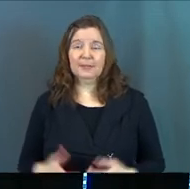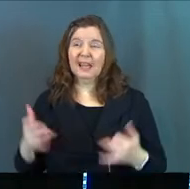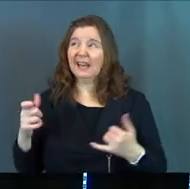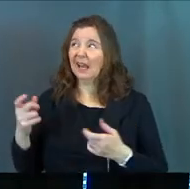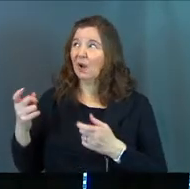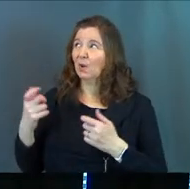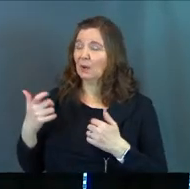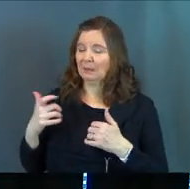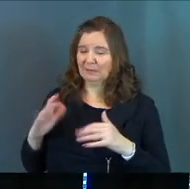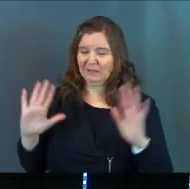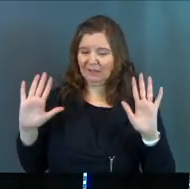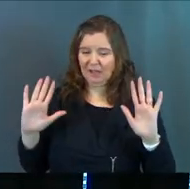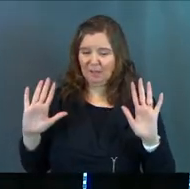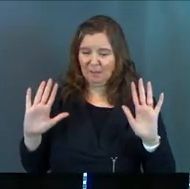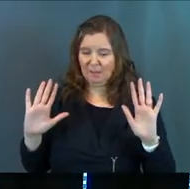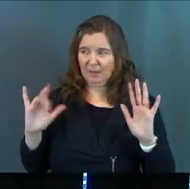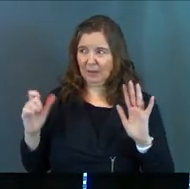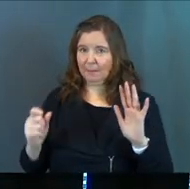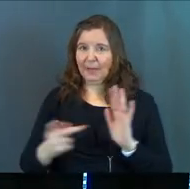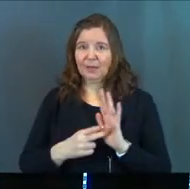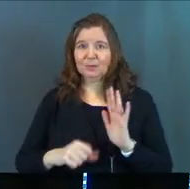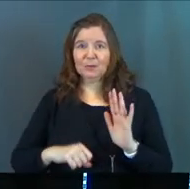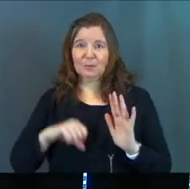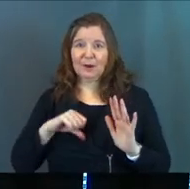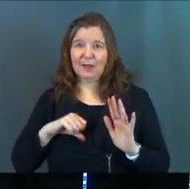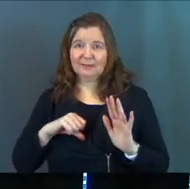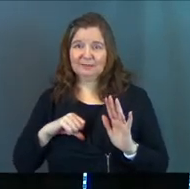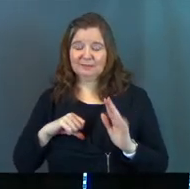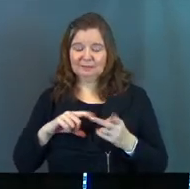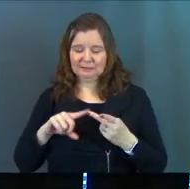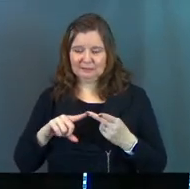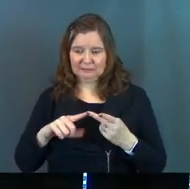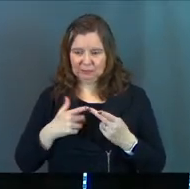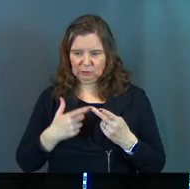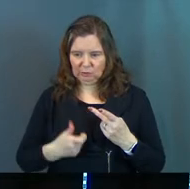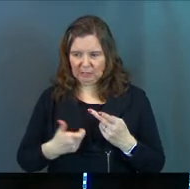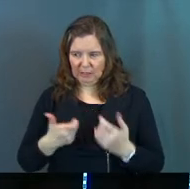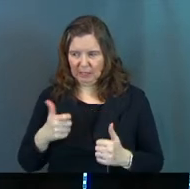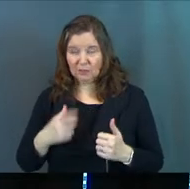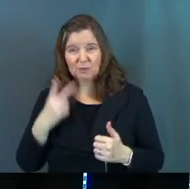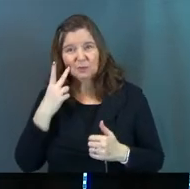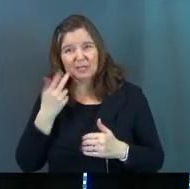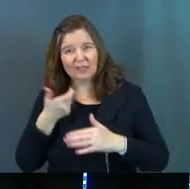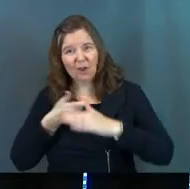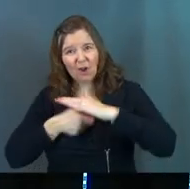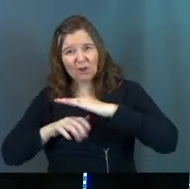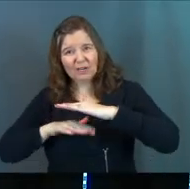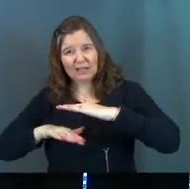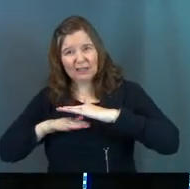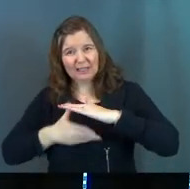And now you're giving up that freedom, and we're back to pride again, and we're back to trust again. Do you see that there's things underneath?